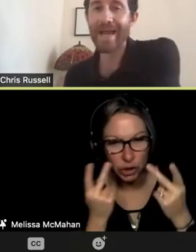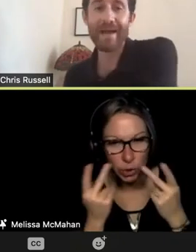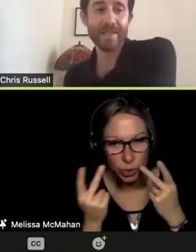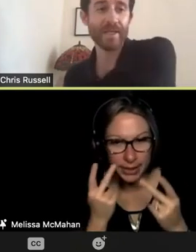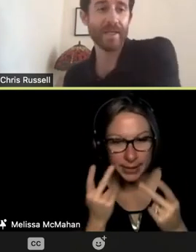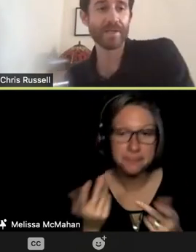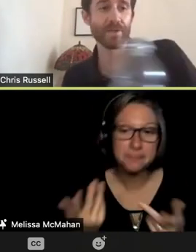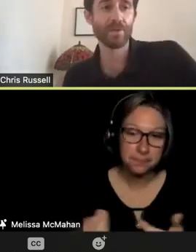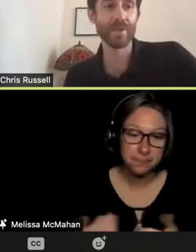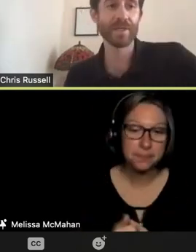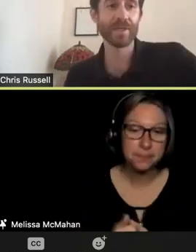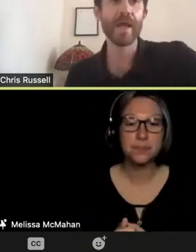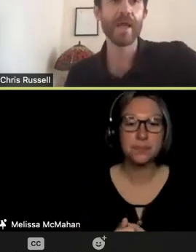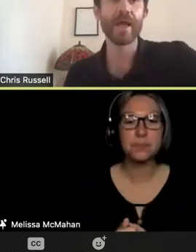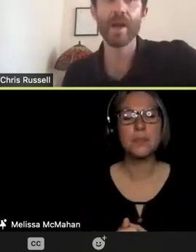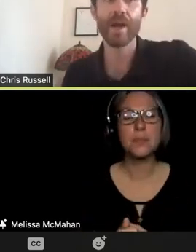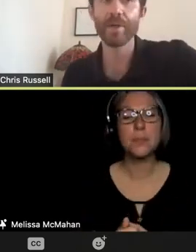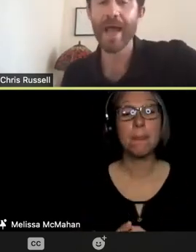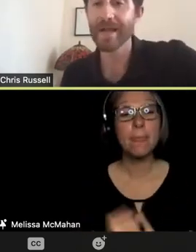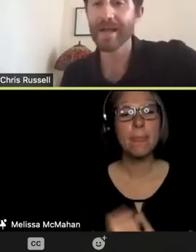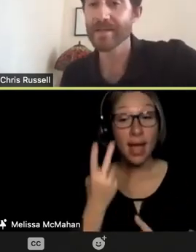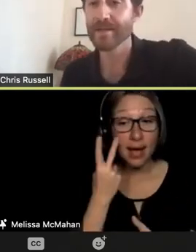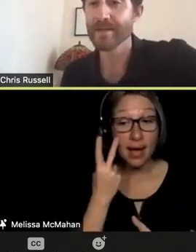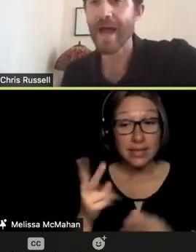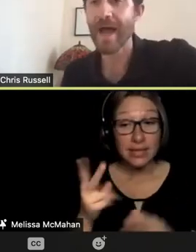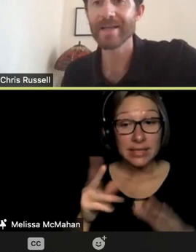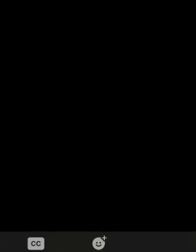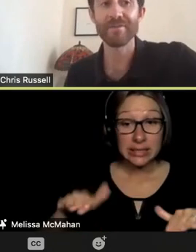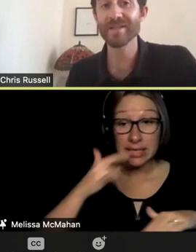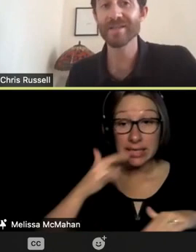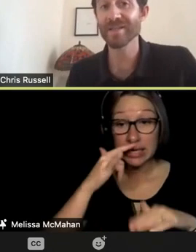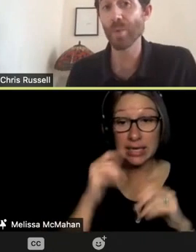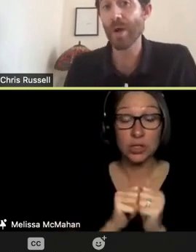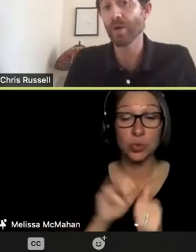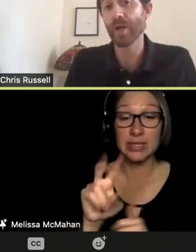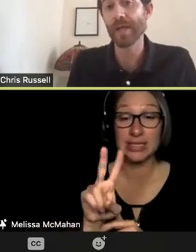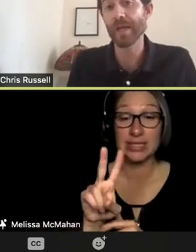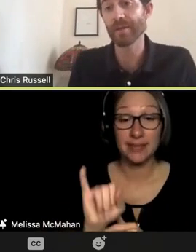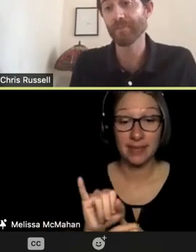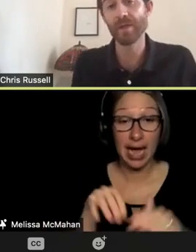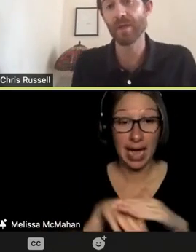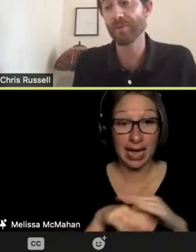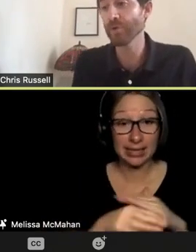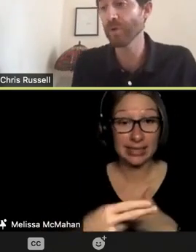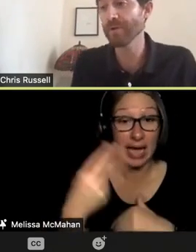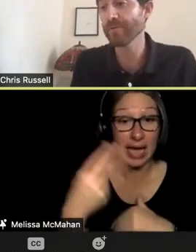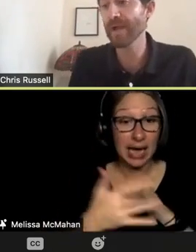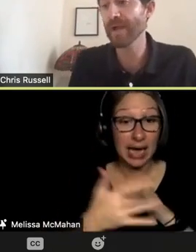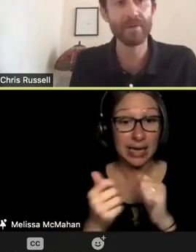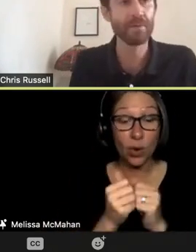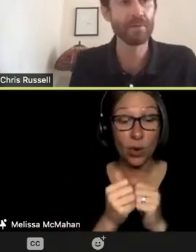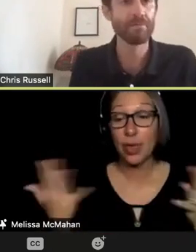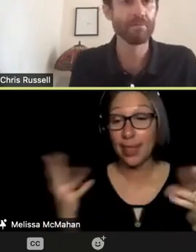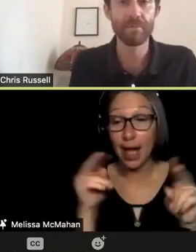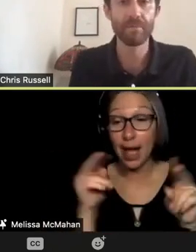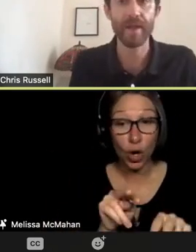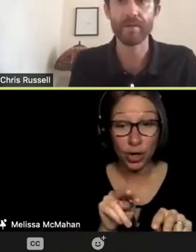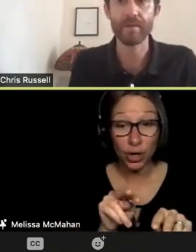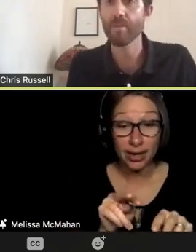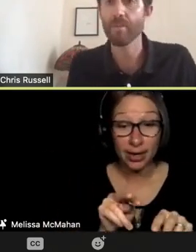Okay. So I have seen kids with CVI who are able to access high-tech devices without looking at them. If they're doing it